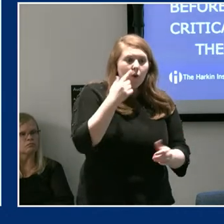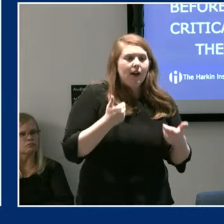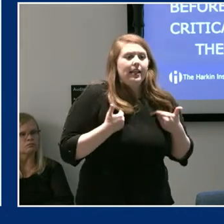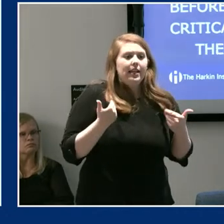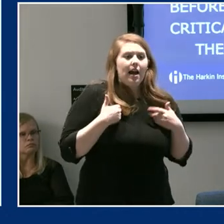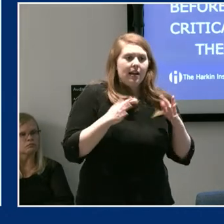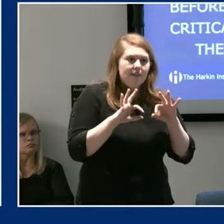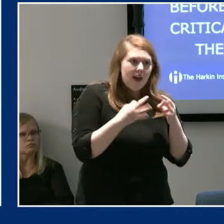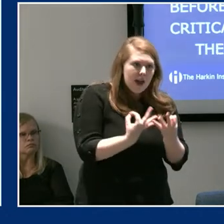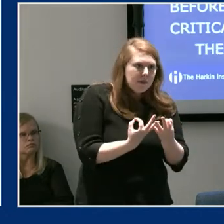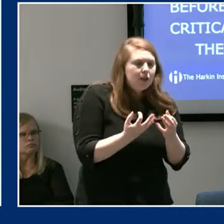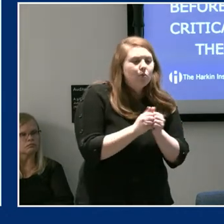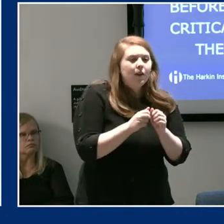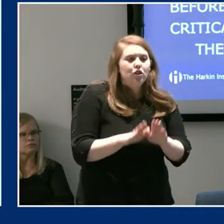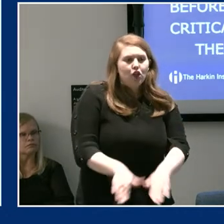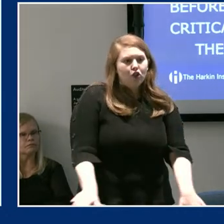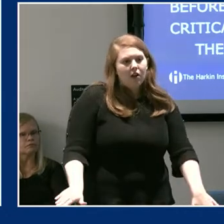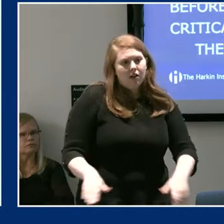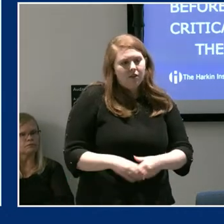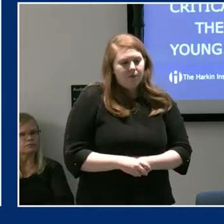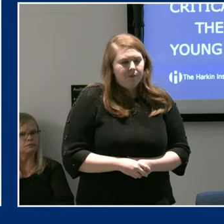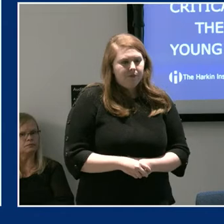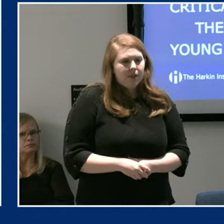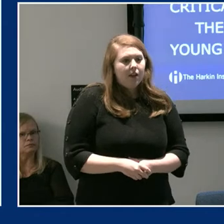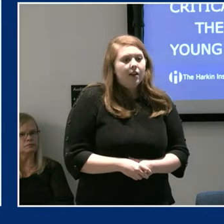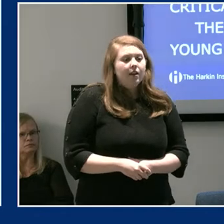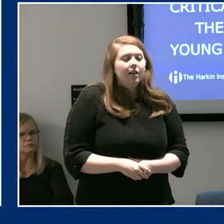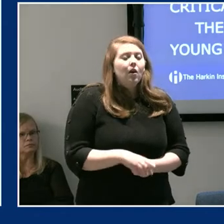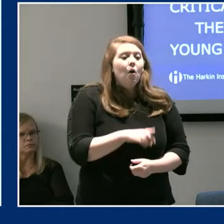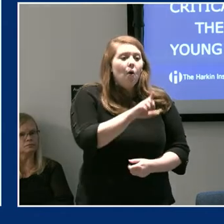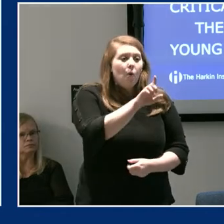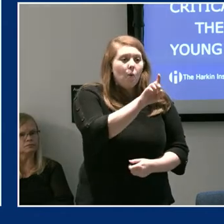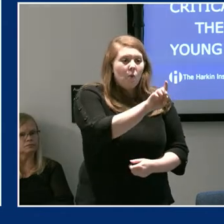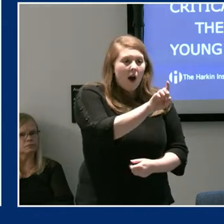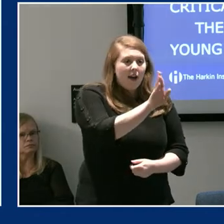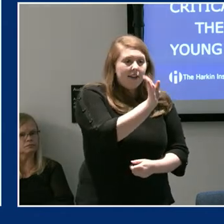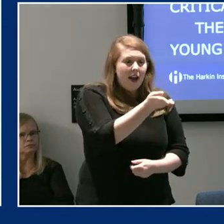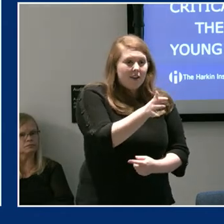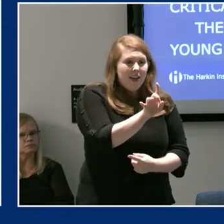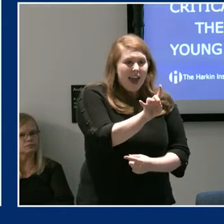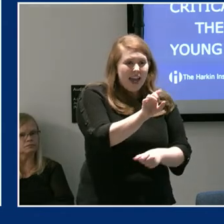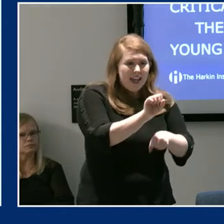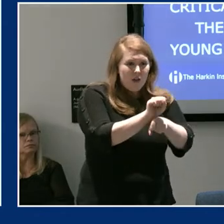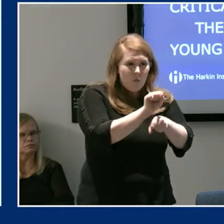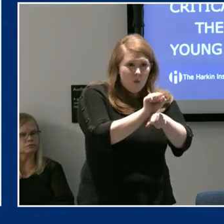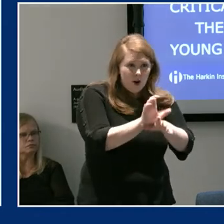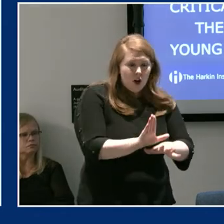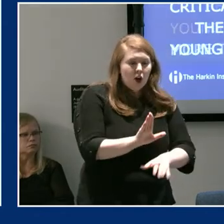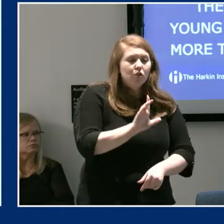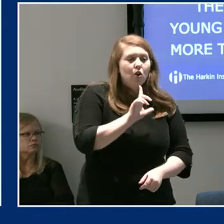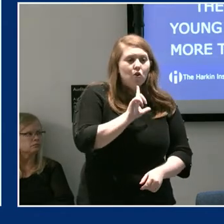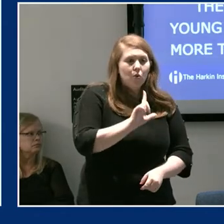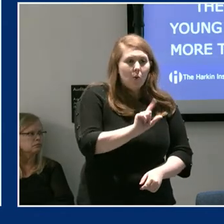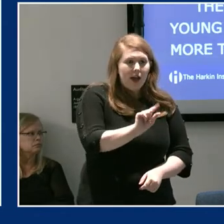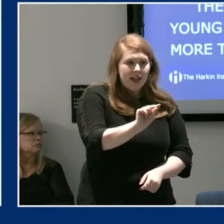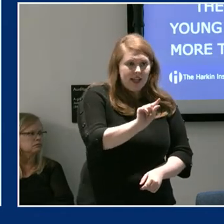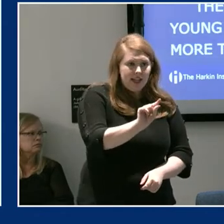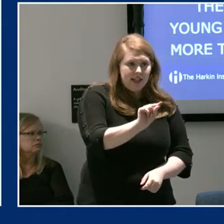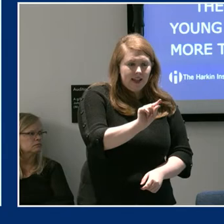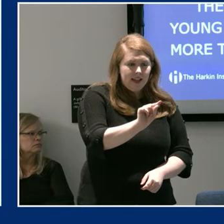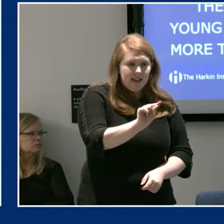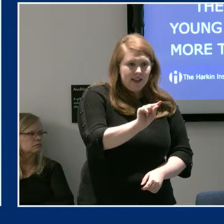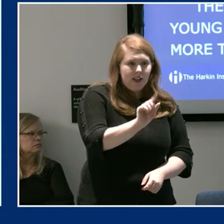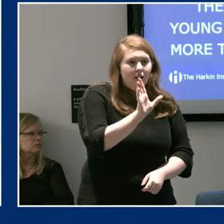and children. More than one in eight workers who are 20 years old today